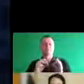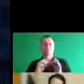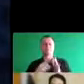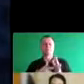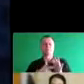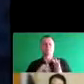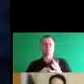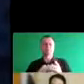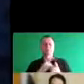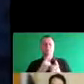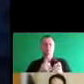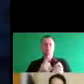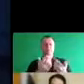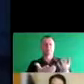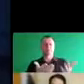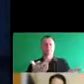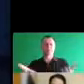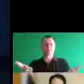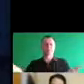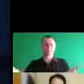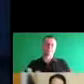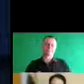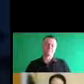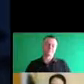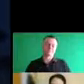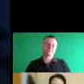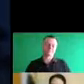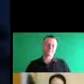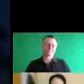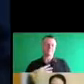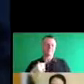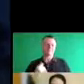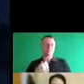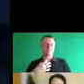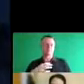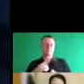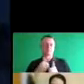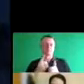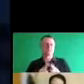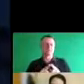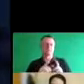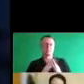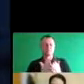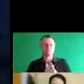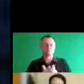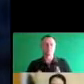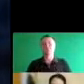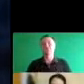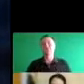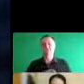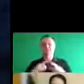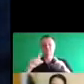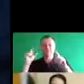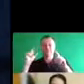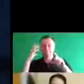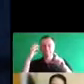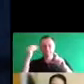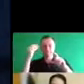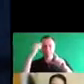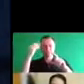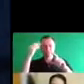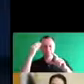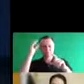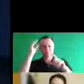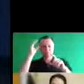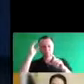introduce kind of lots of paraphernalia, books and photographs and objects that we use